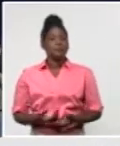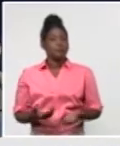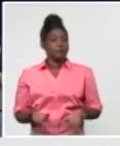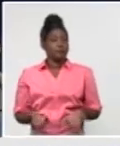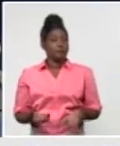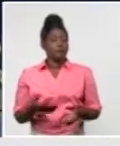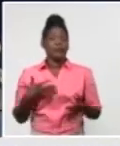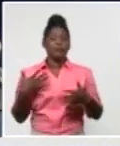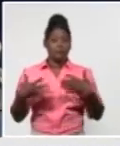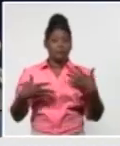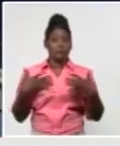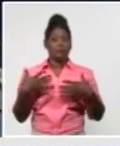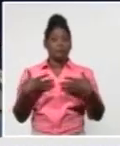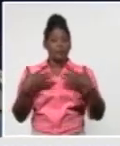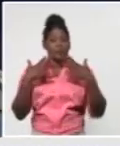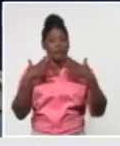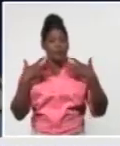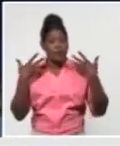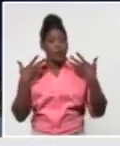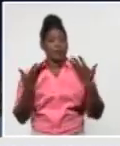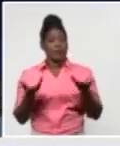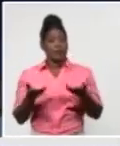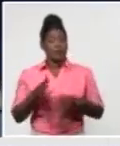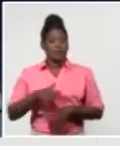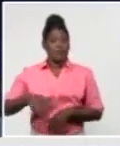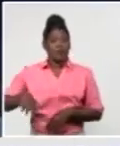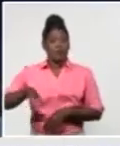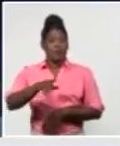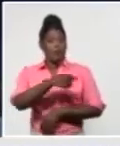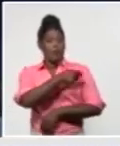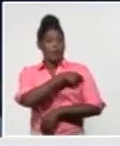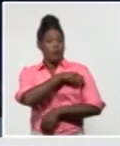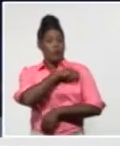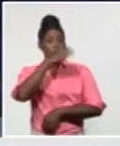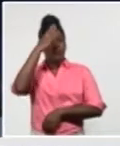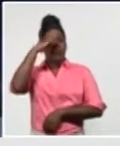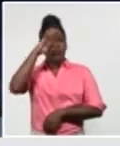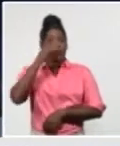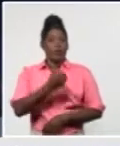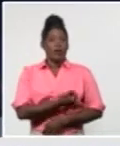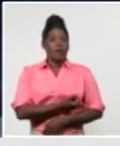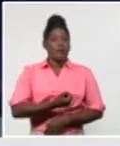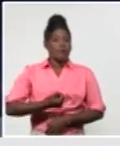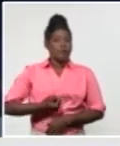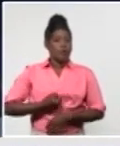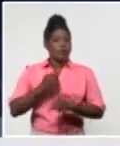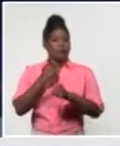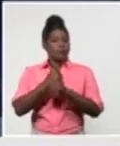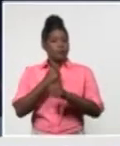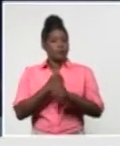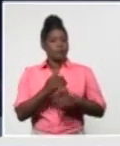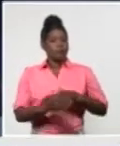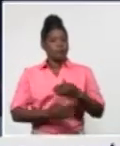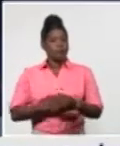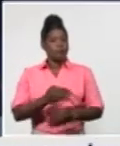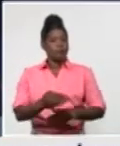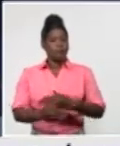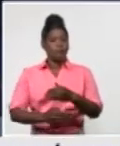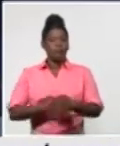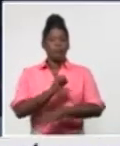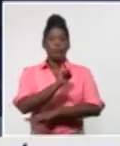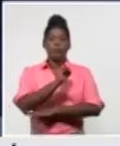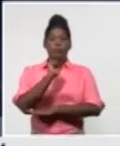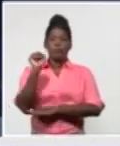and we can't deny this is a source of satisfaction for every Cuban who have made an effort for